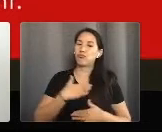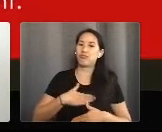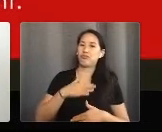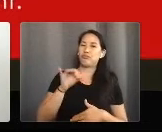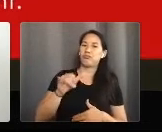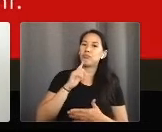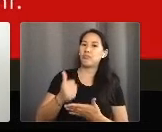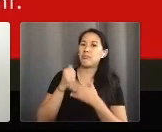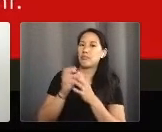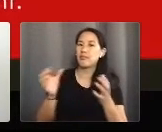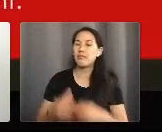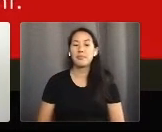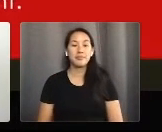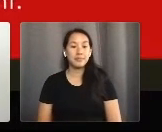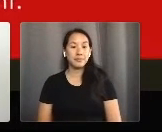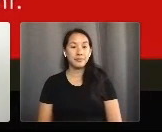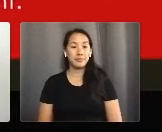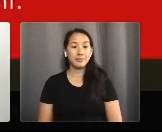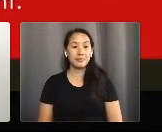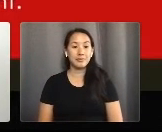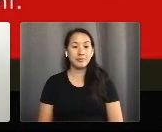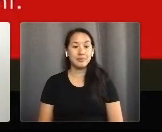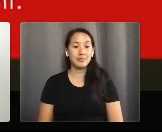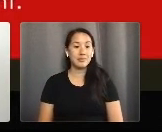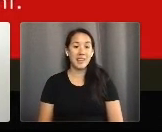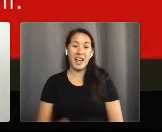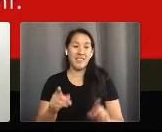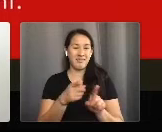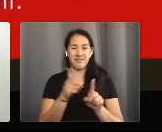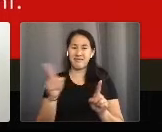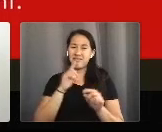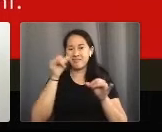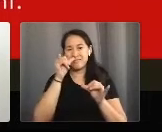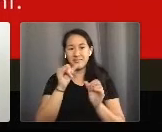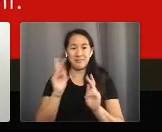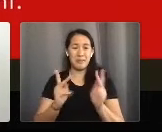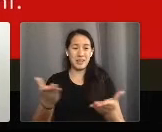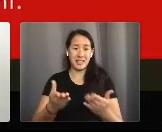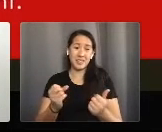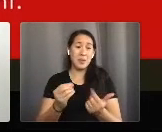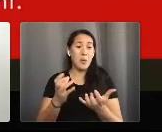helps us out a lot. And there's some great minds here. We'd love to hear from you.